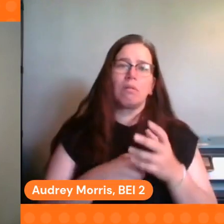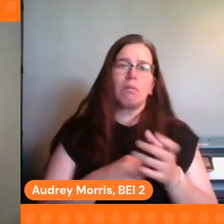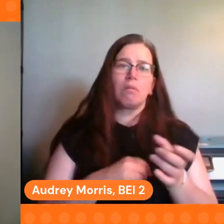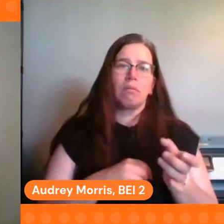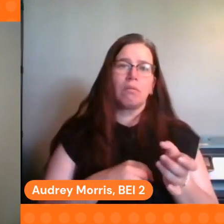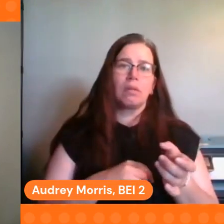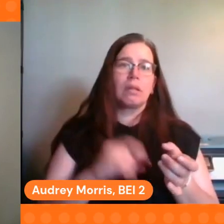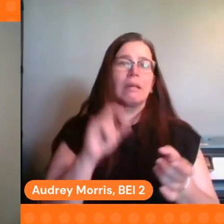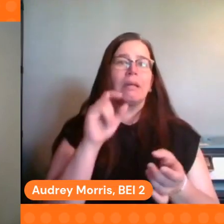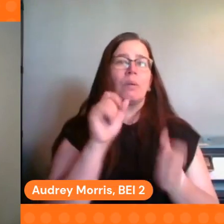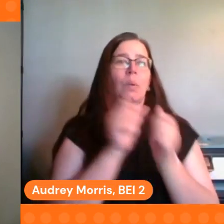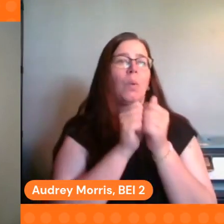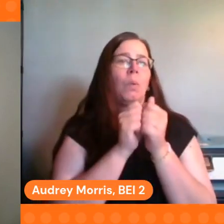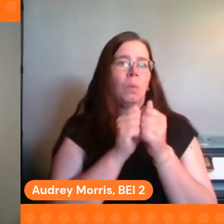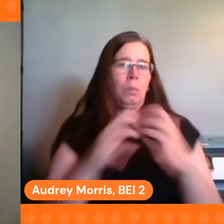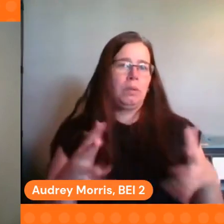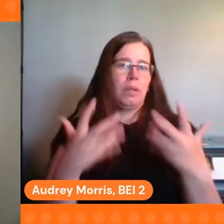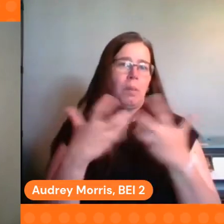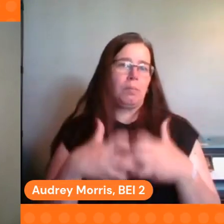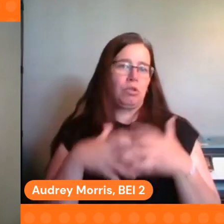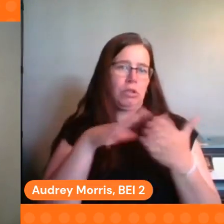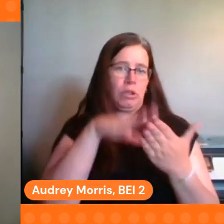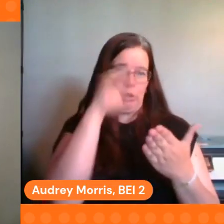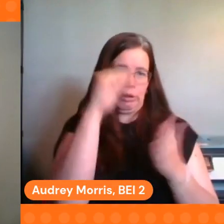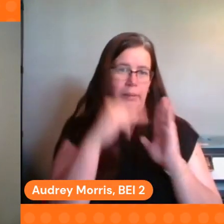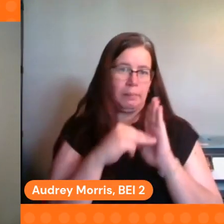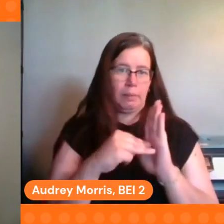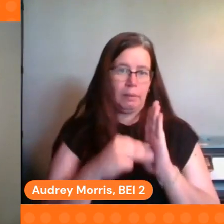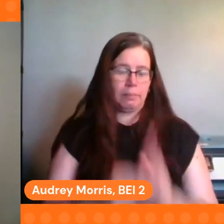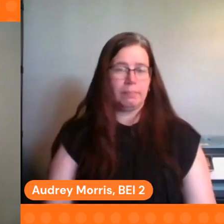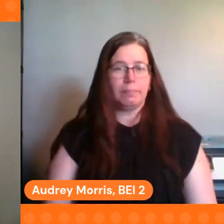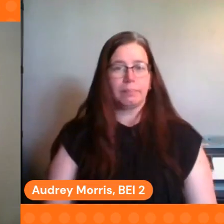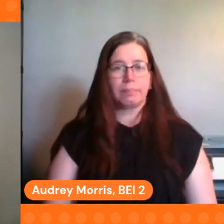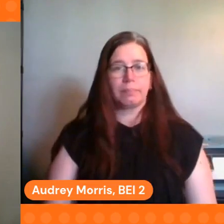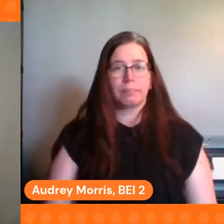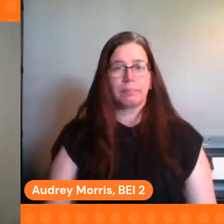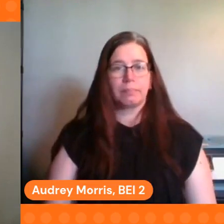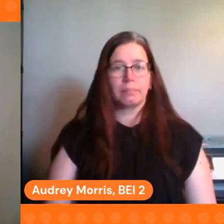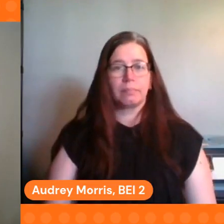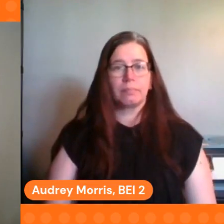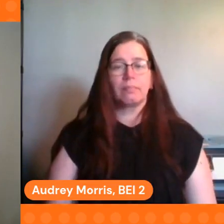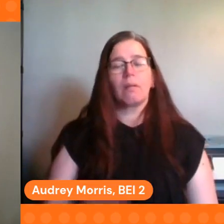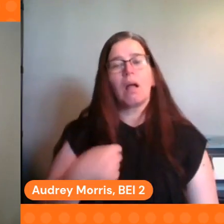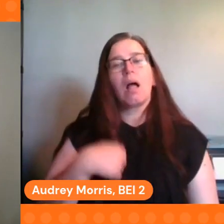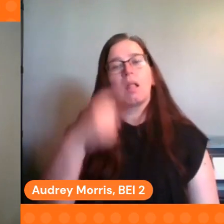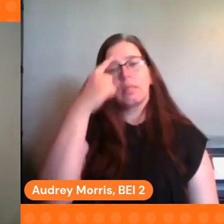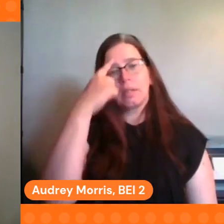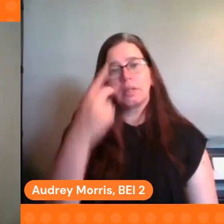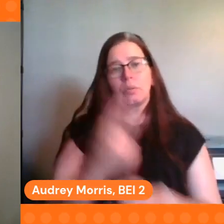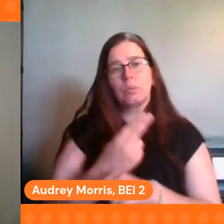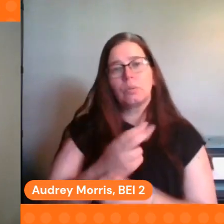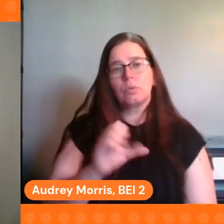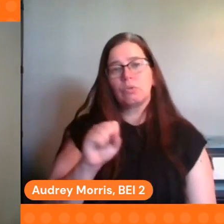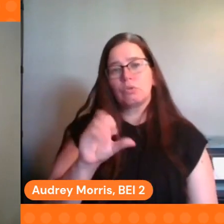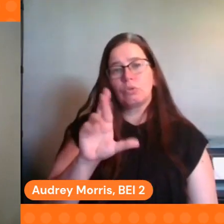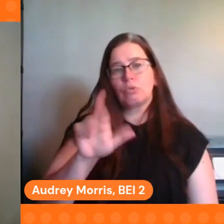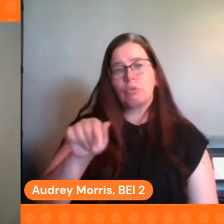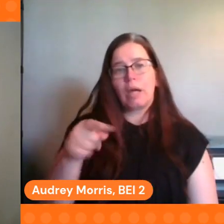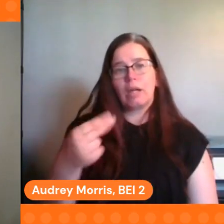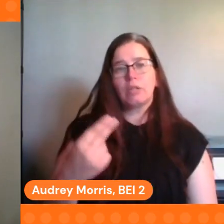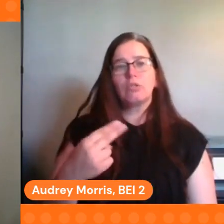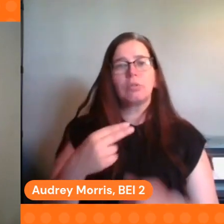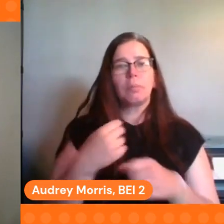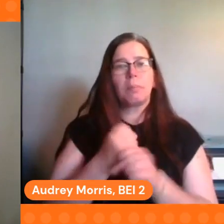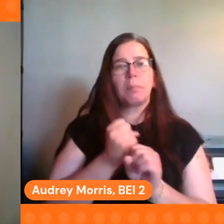if not for a machine learning model. And I think doing it in Scratch also makes a really clear point